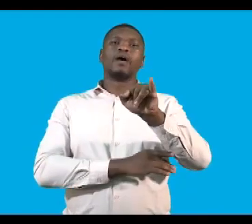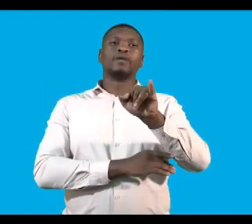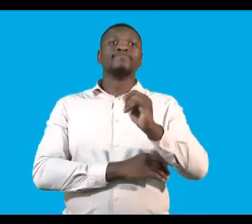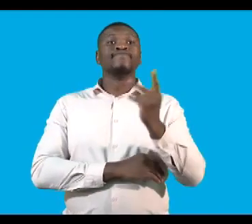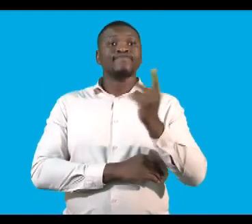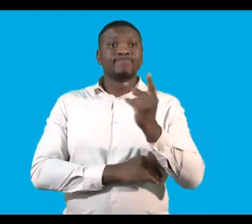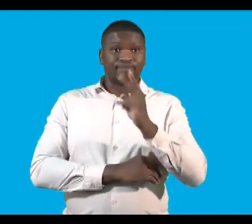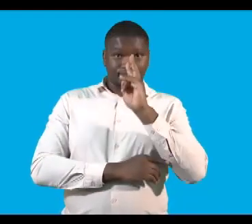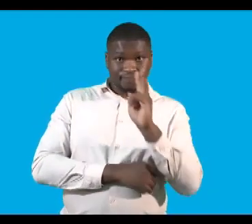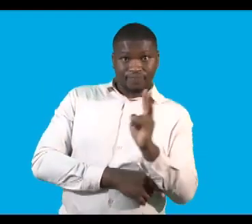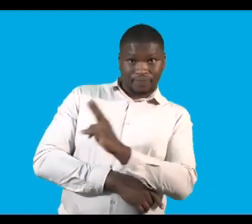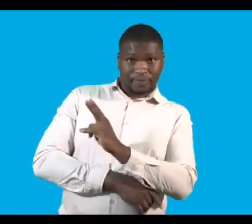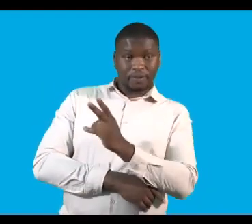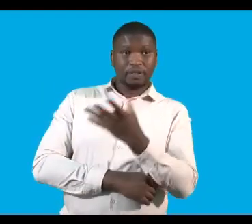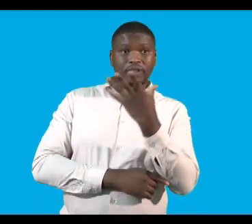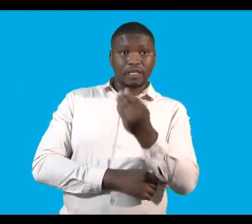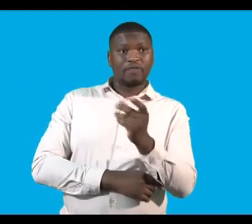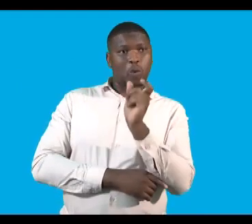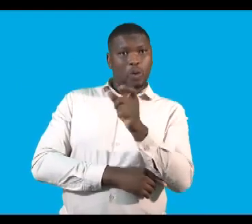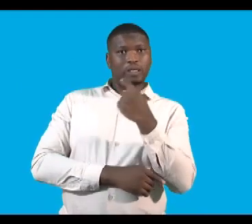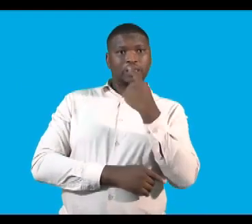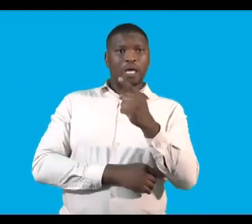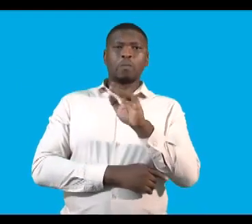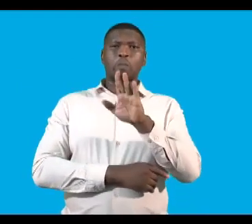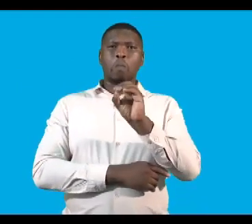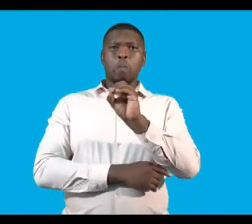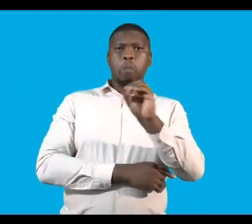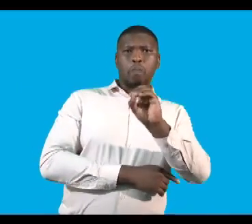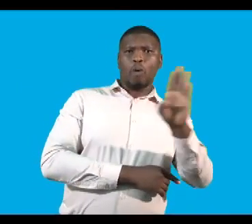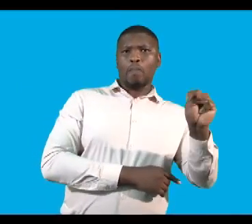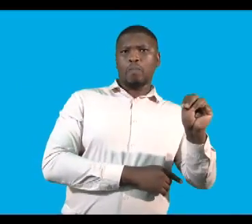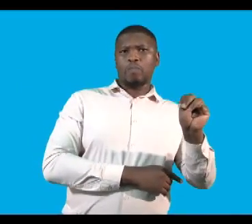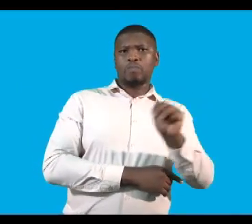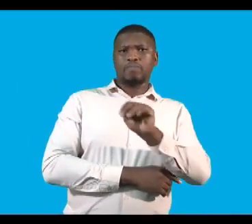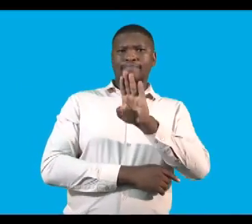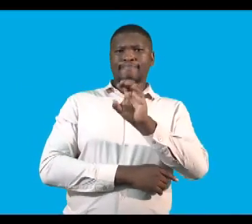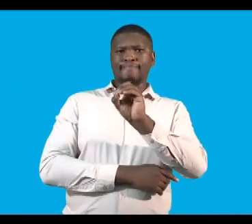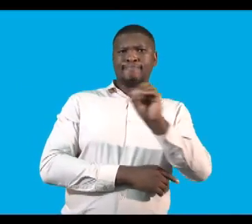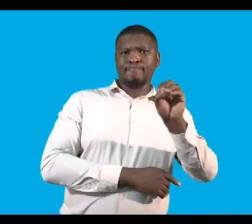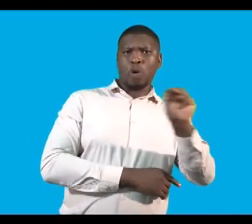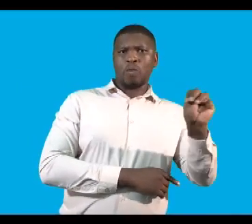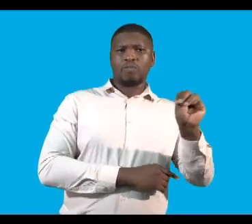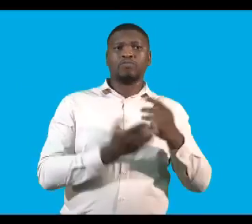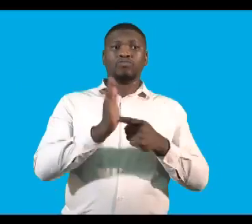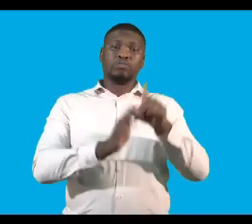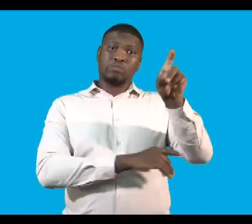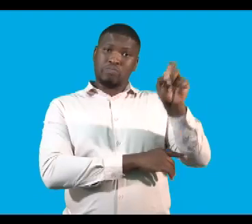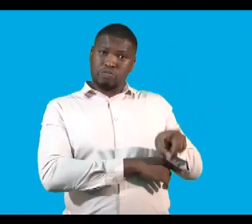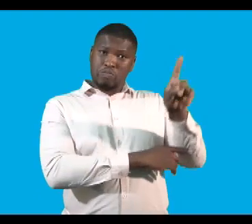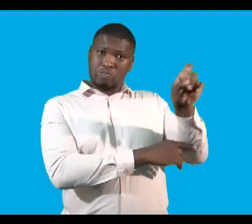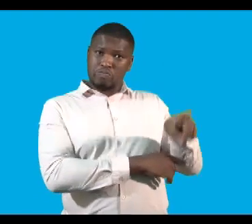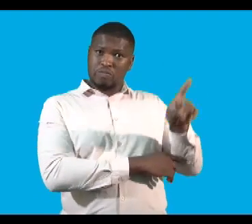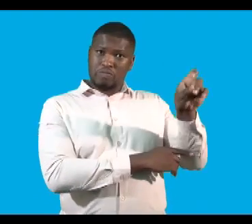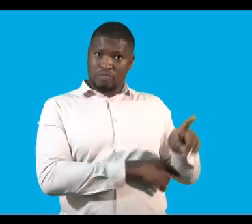some onomatopoeia here at the bottom with the word boom and 3 exclamation marks. On